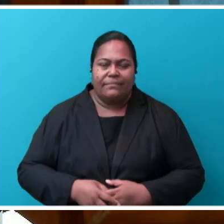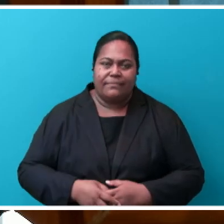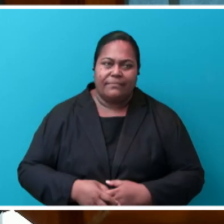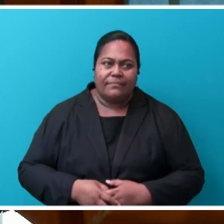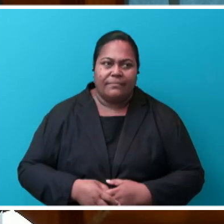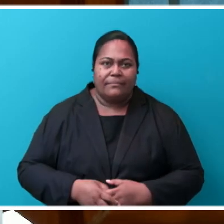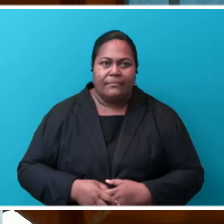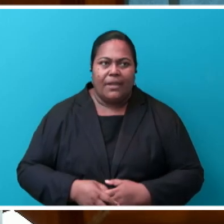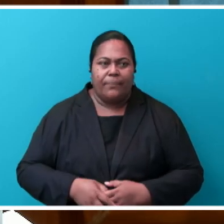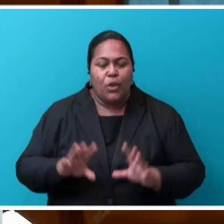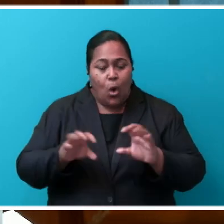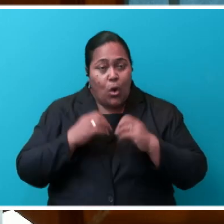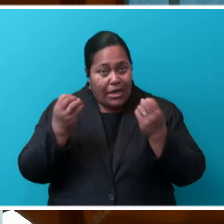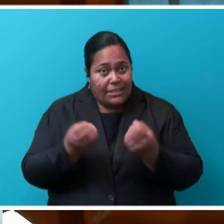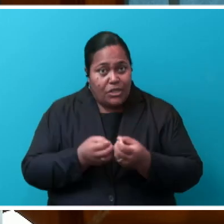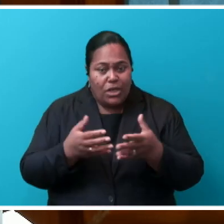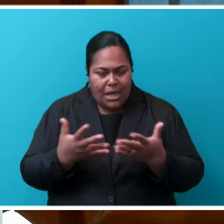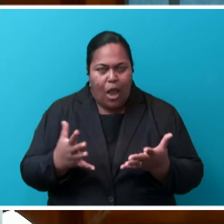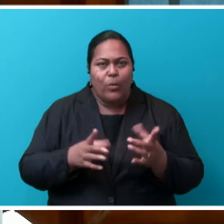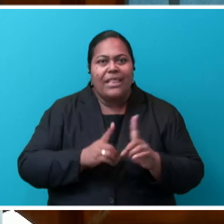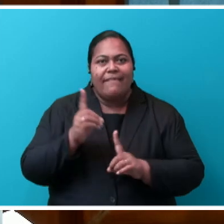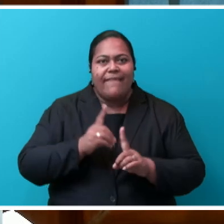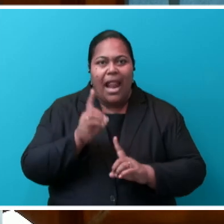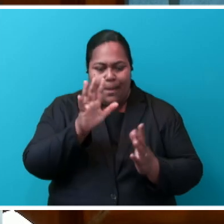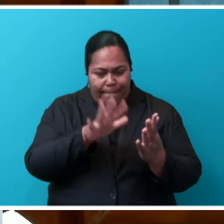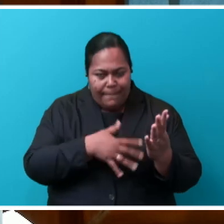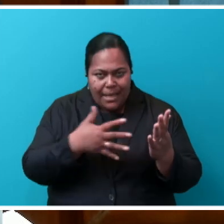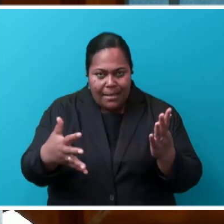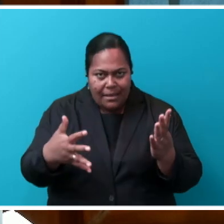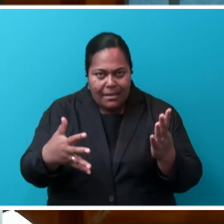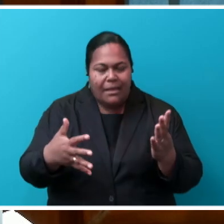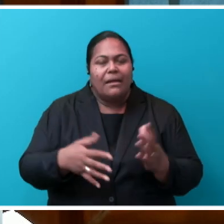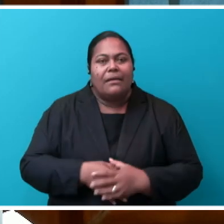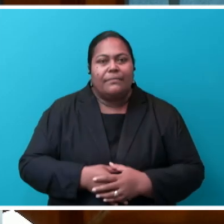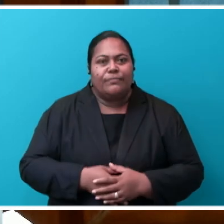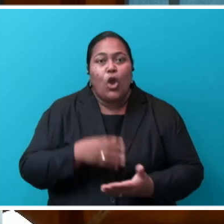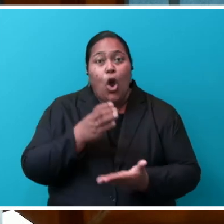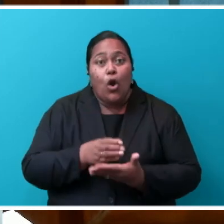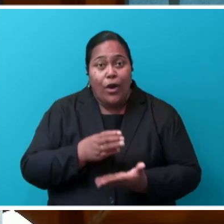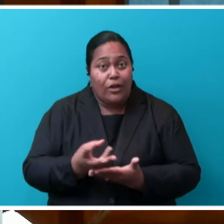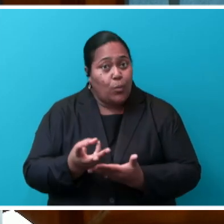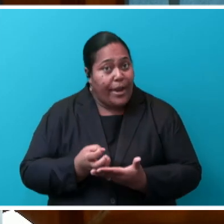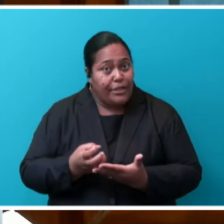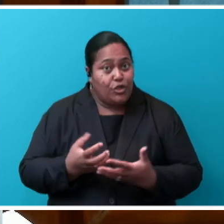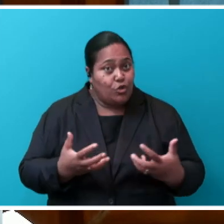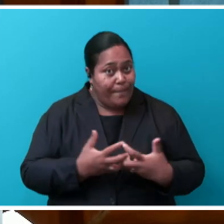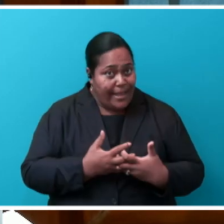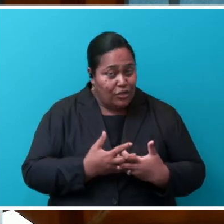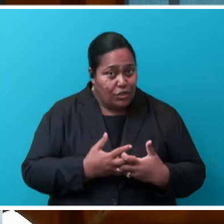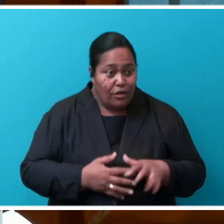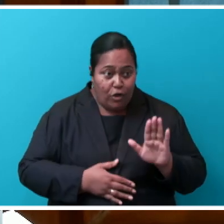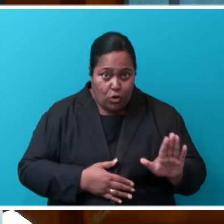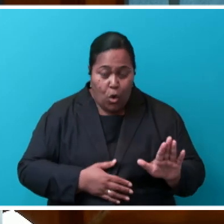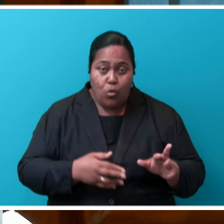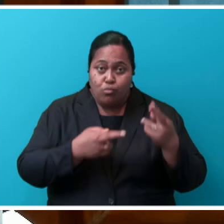an organization chart has been developed to reflect the current new positions. Correct remuneration packages that are consistent with the role